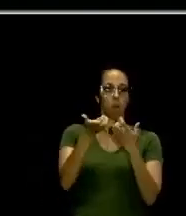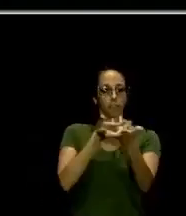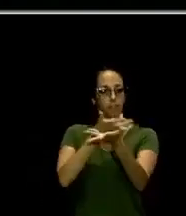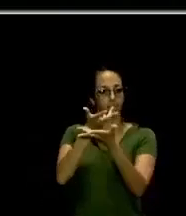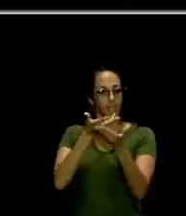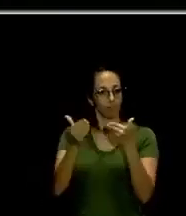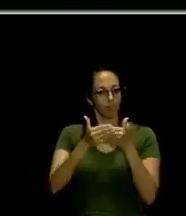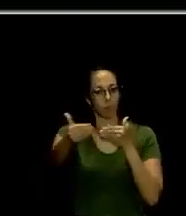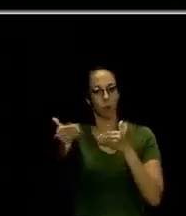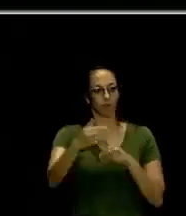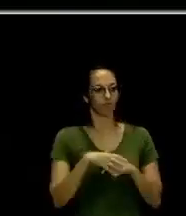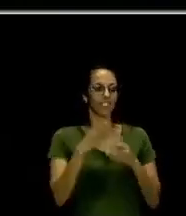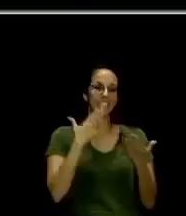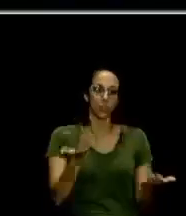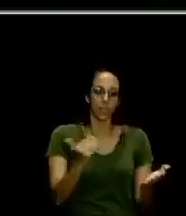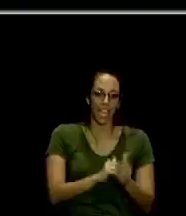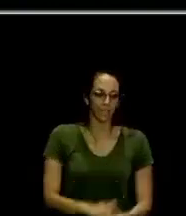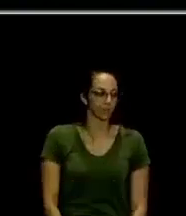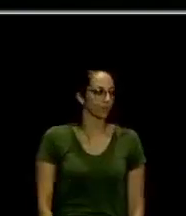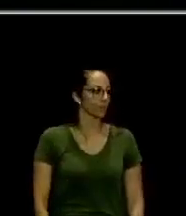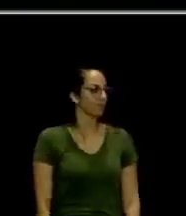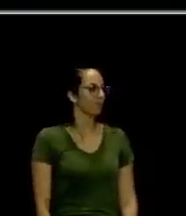further. Thank you again. Okay.